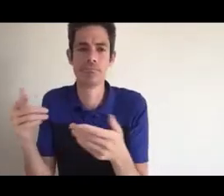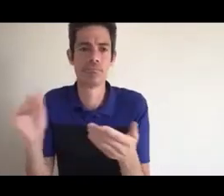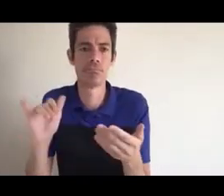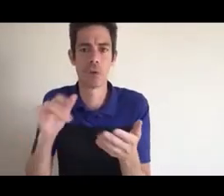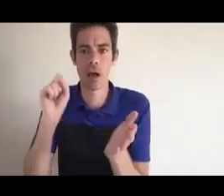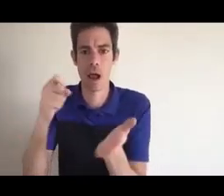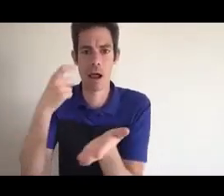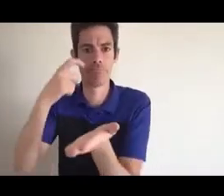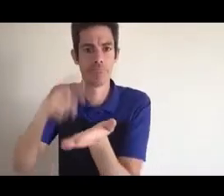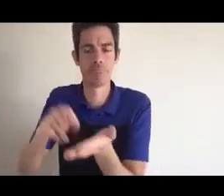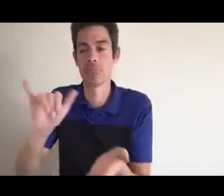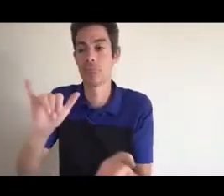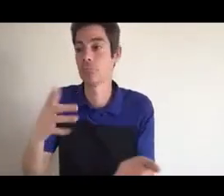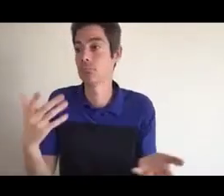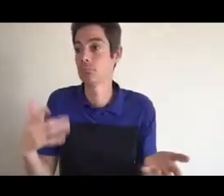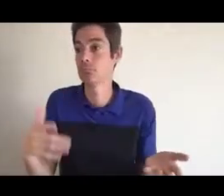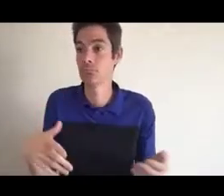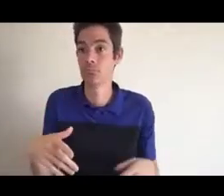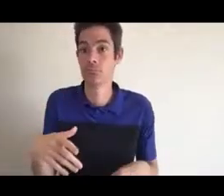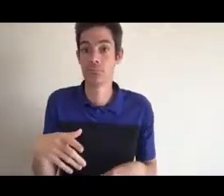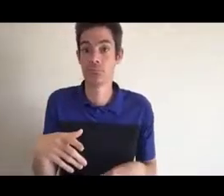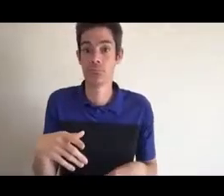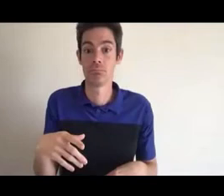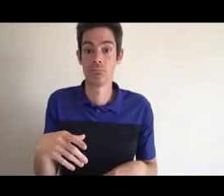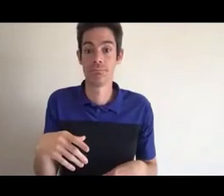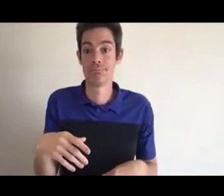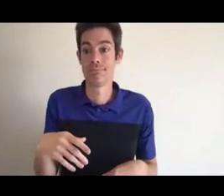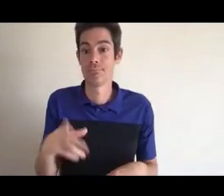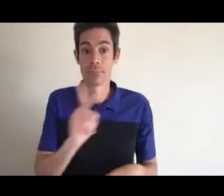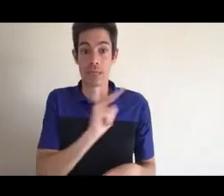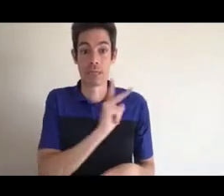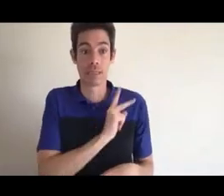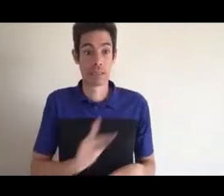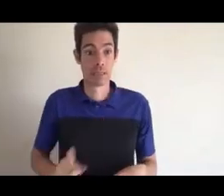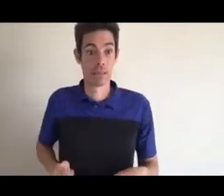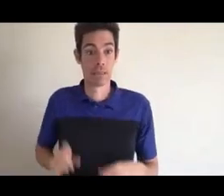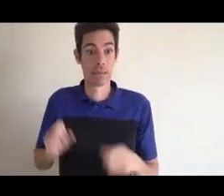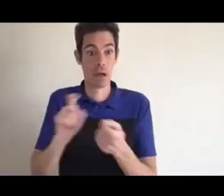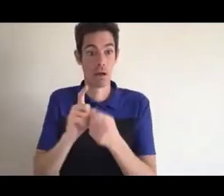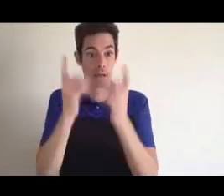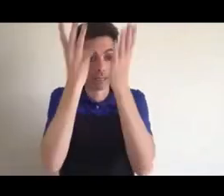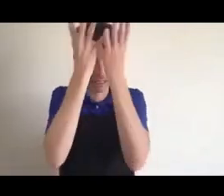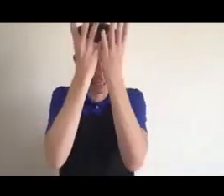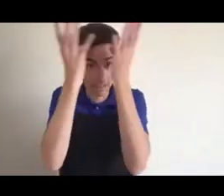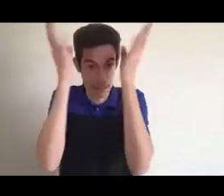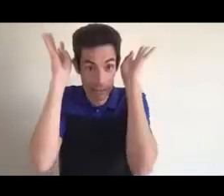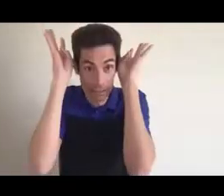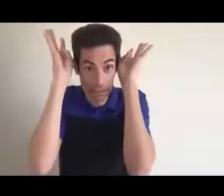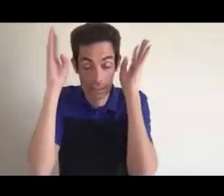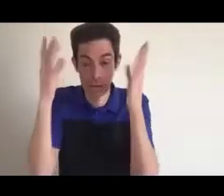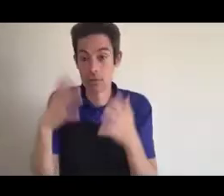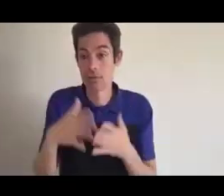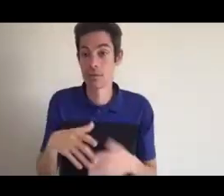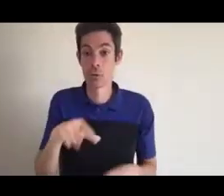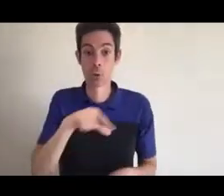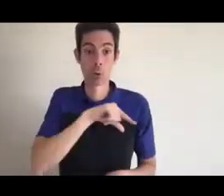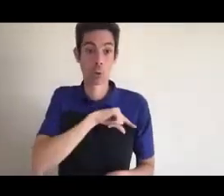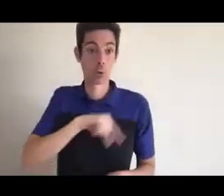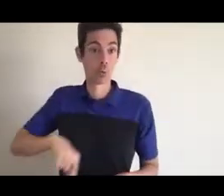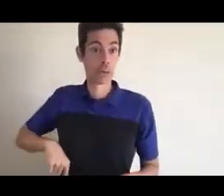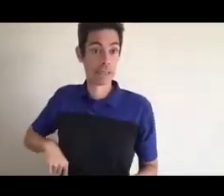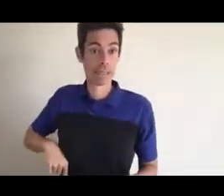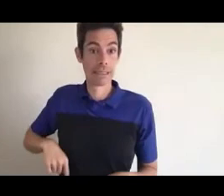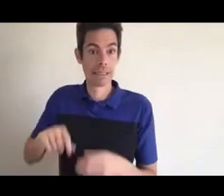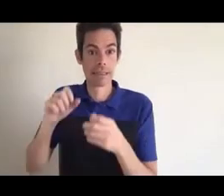how to describe it? Whereas if something that's very obvious, like king, you could sign it